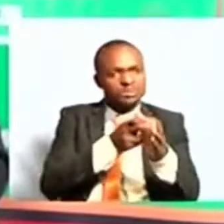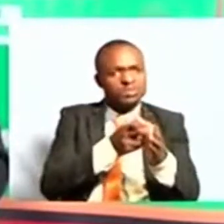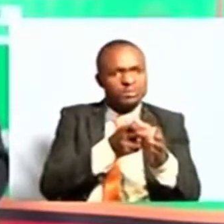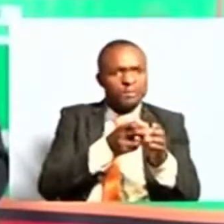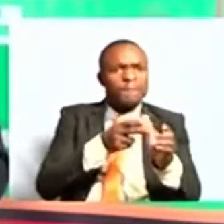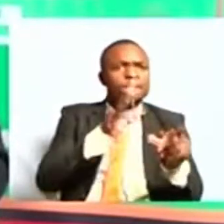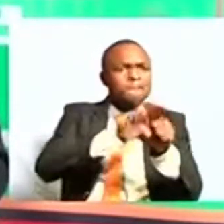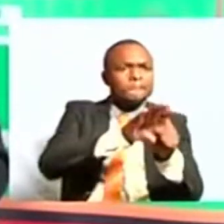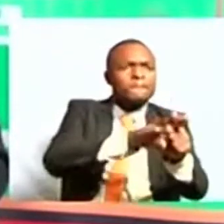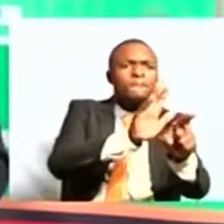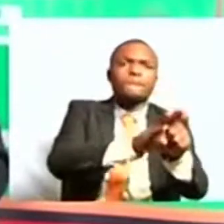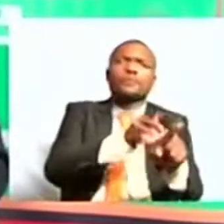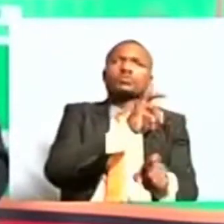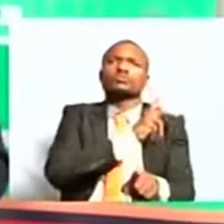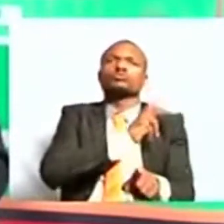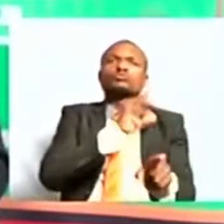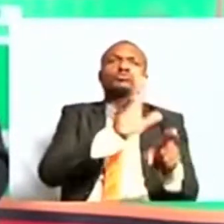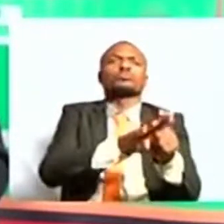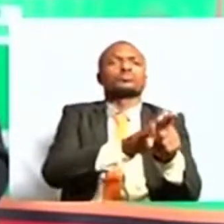officers.